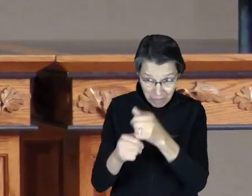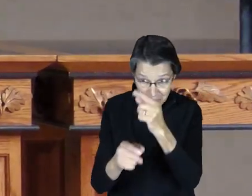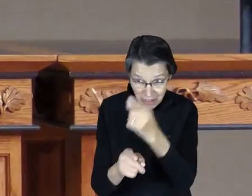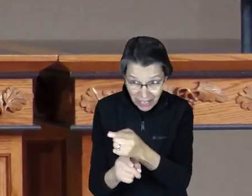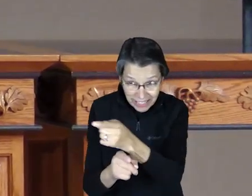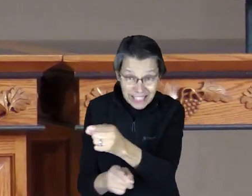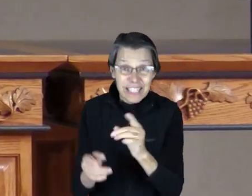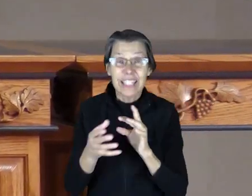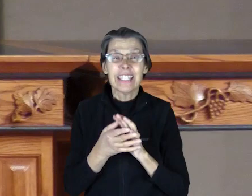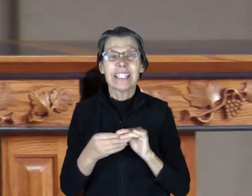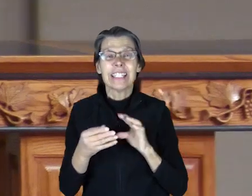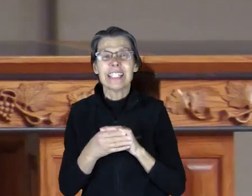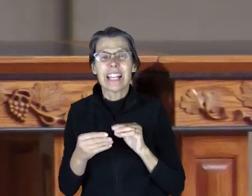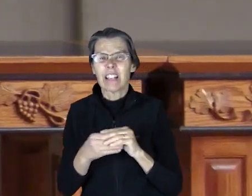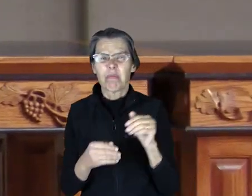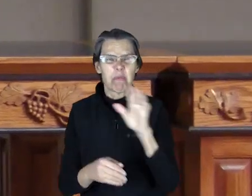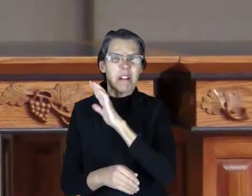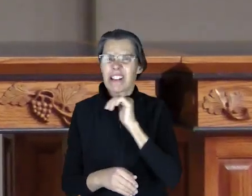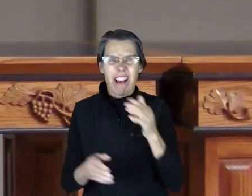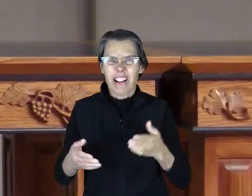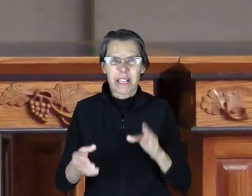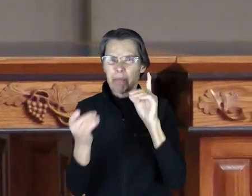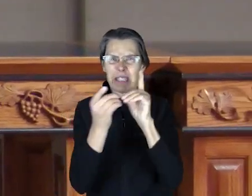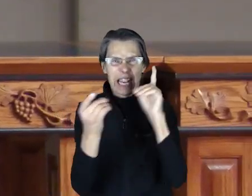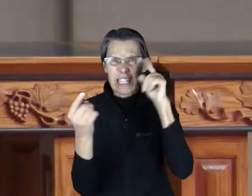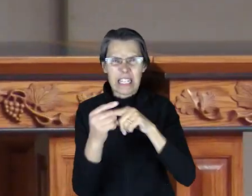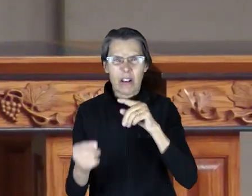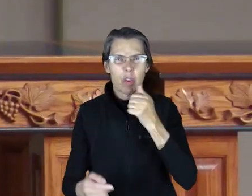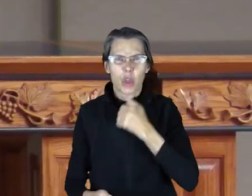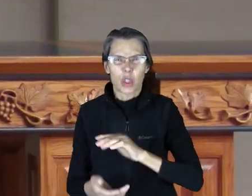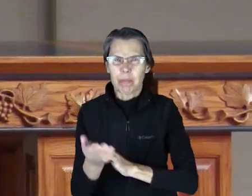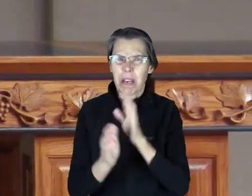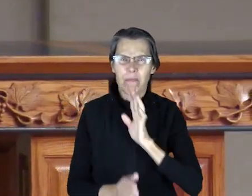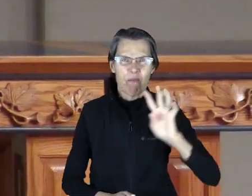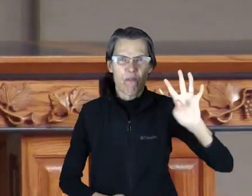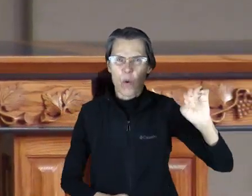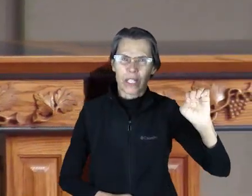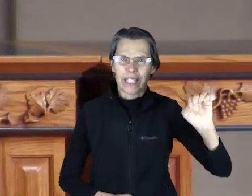not long ago that he wasn't going to let those girls date until they were 40.